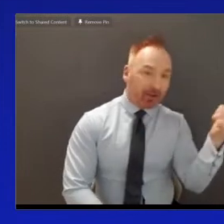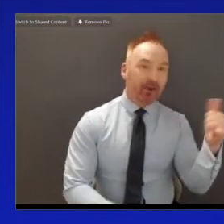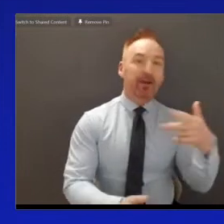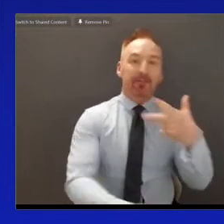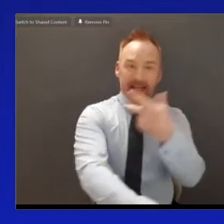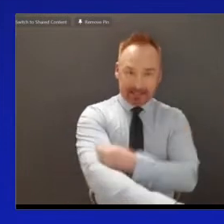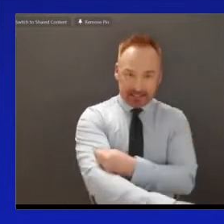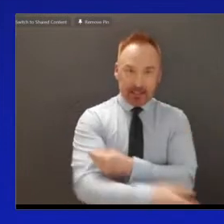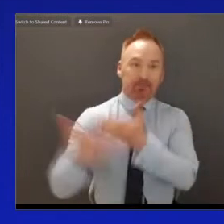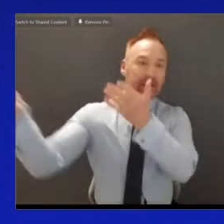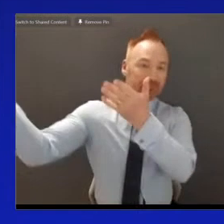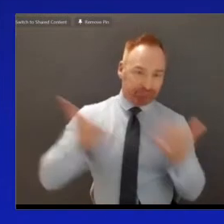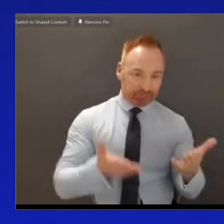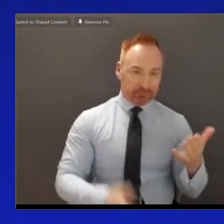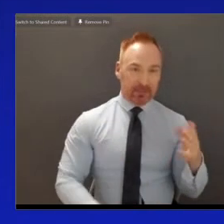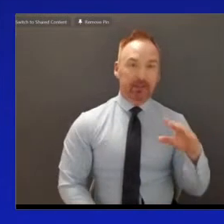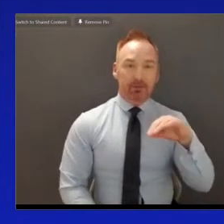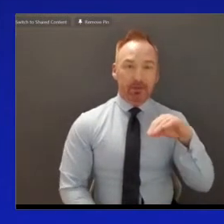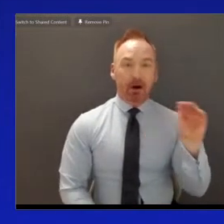achievements.